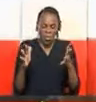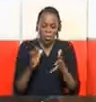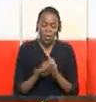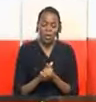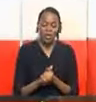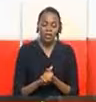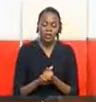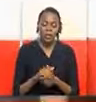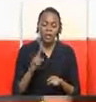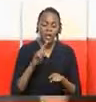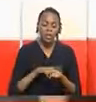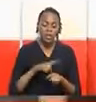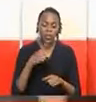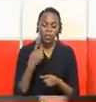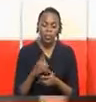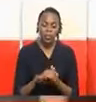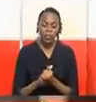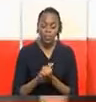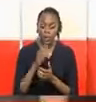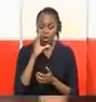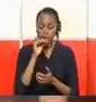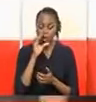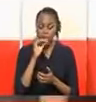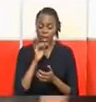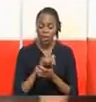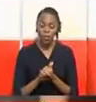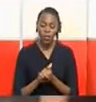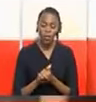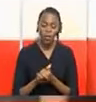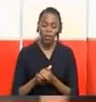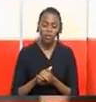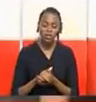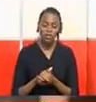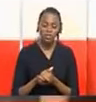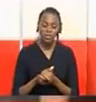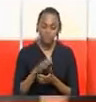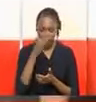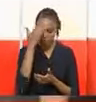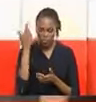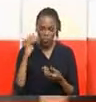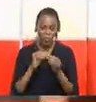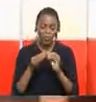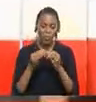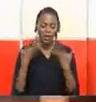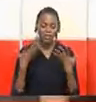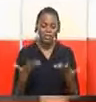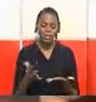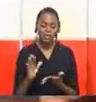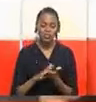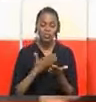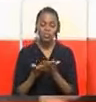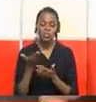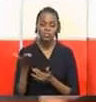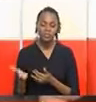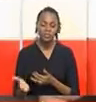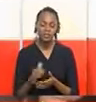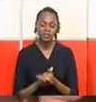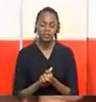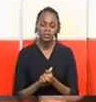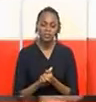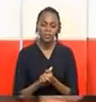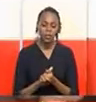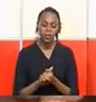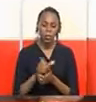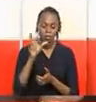my first ever public speaking event, and I did not know what I was doing. However, the first face I